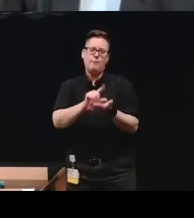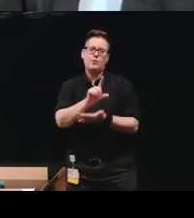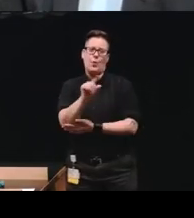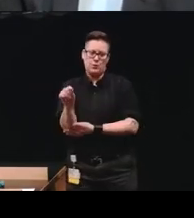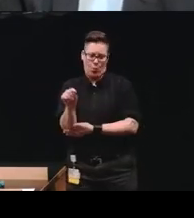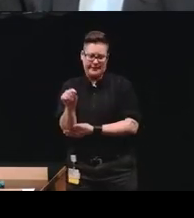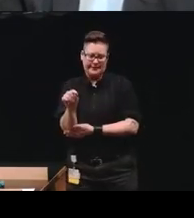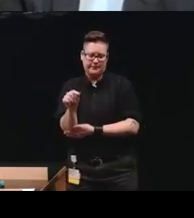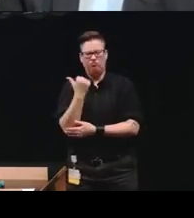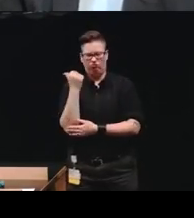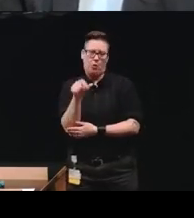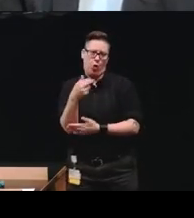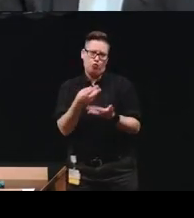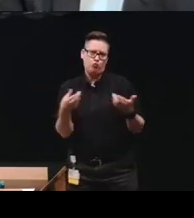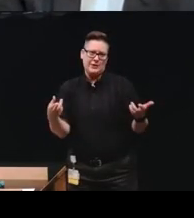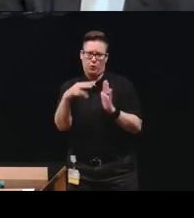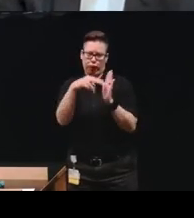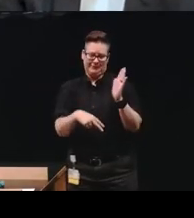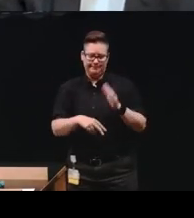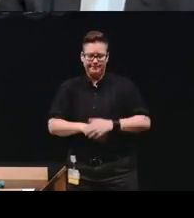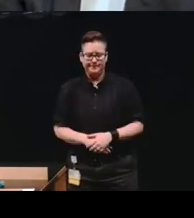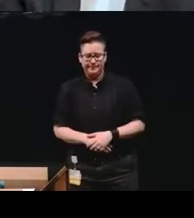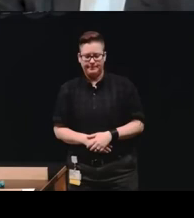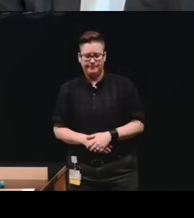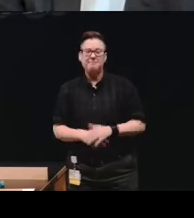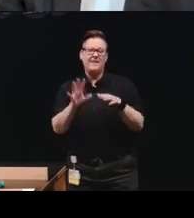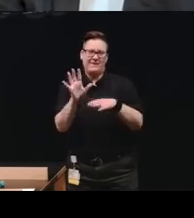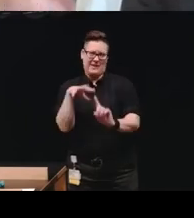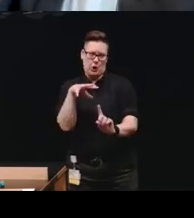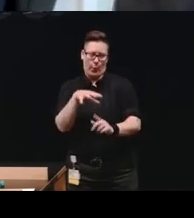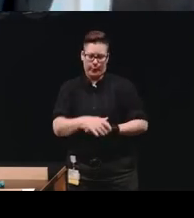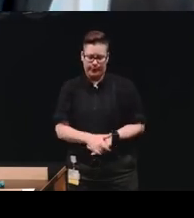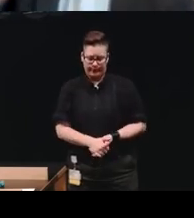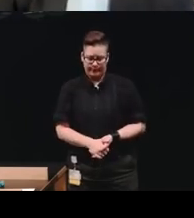read. So another resource to highlight for you all. And here are some videos.